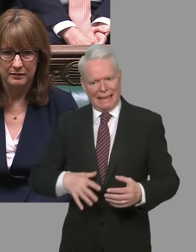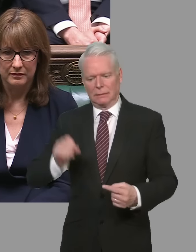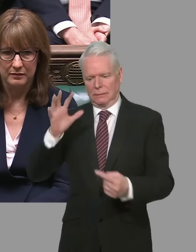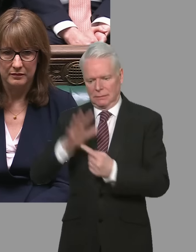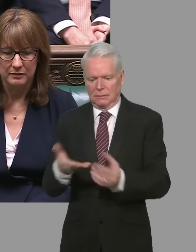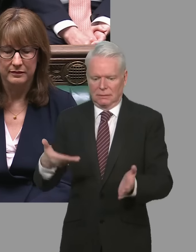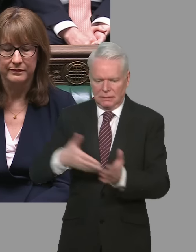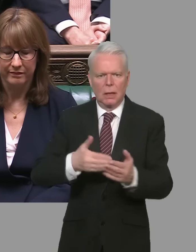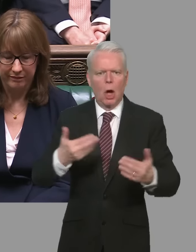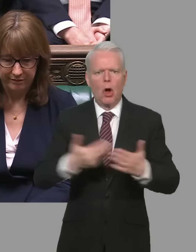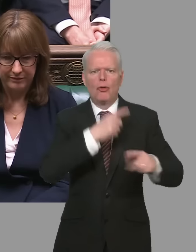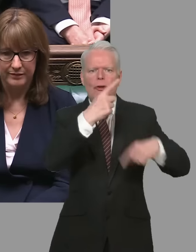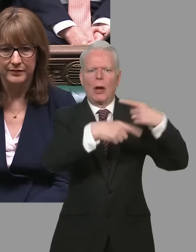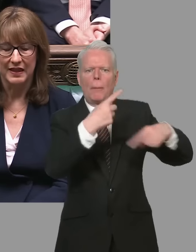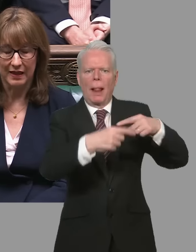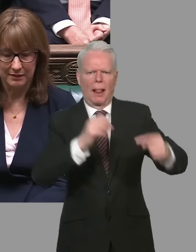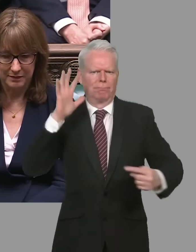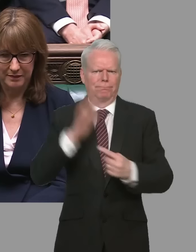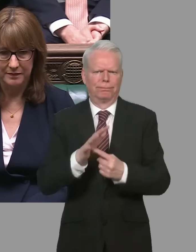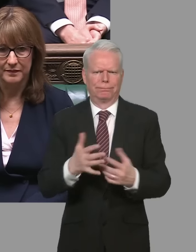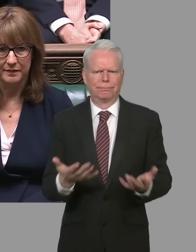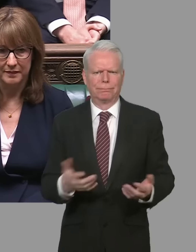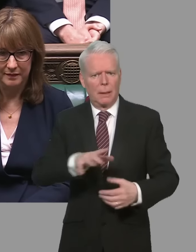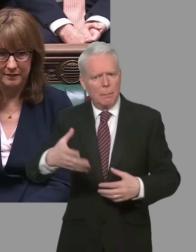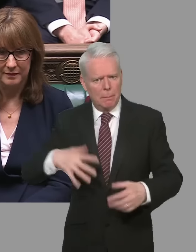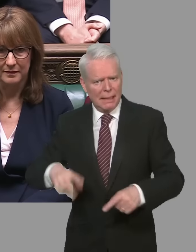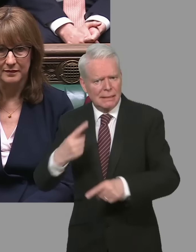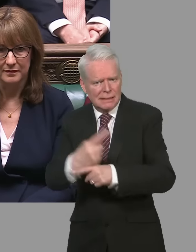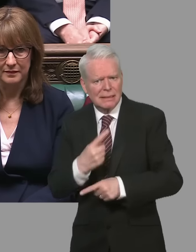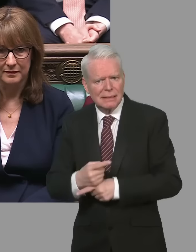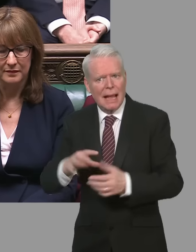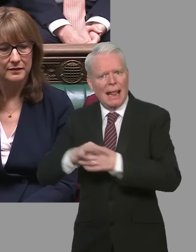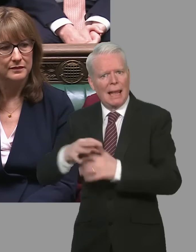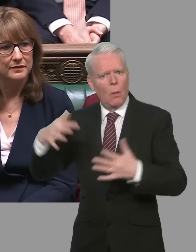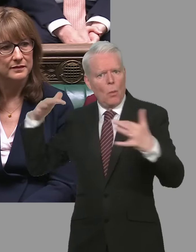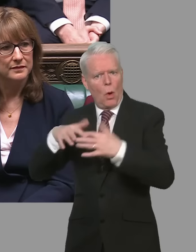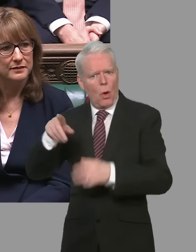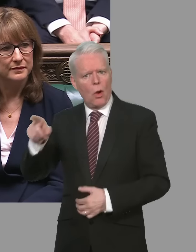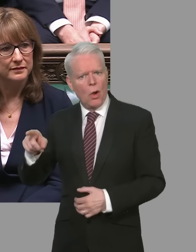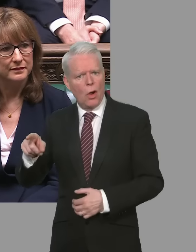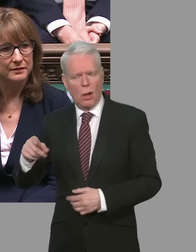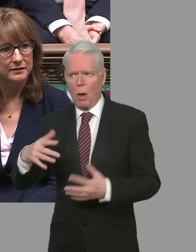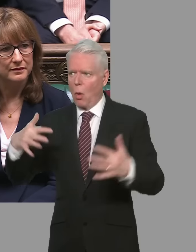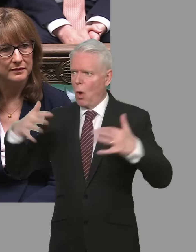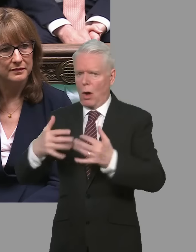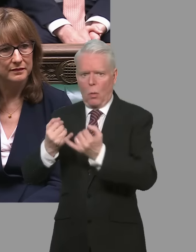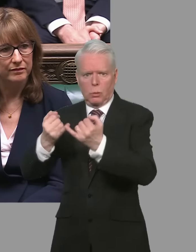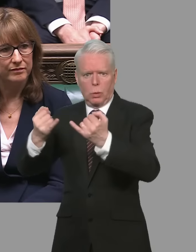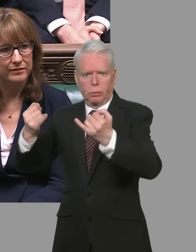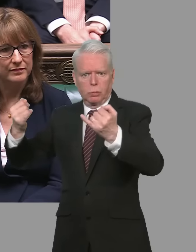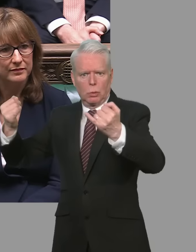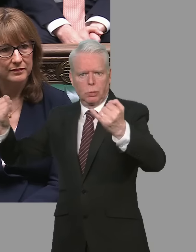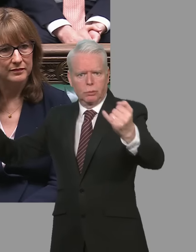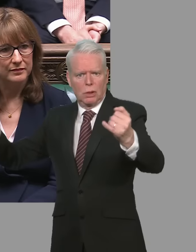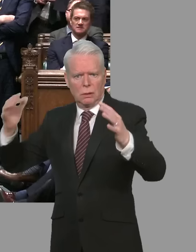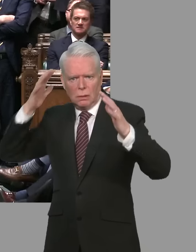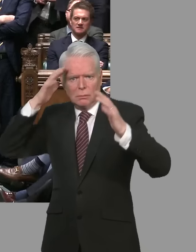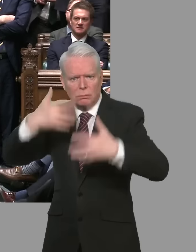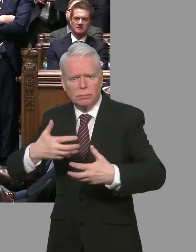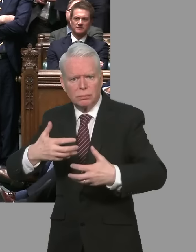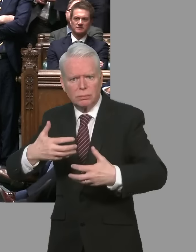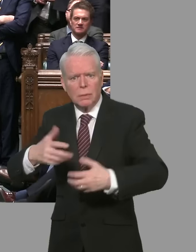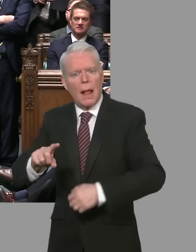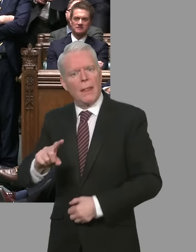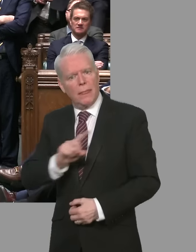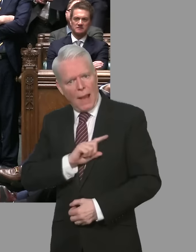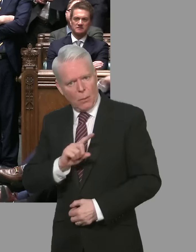not to join the war and to act in collective self-defence. I appreciate the Leader of the Opposition doesn't get that. She